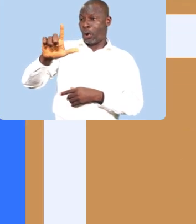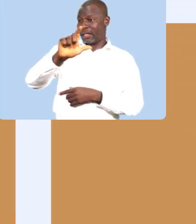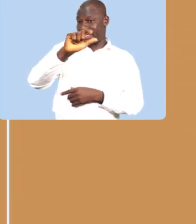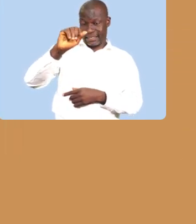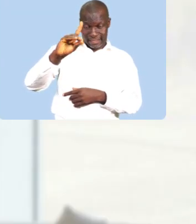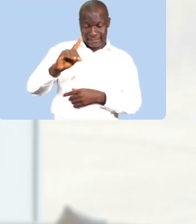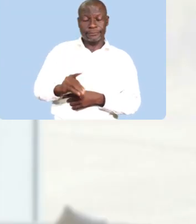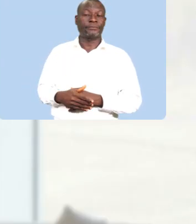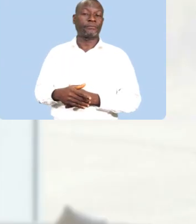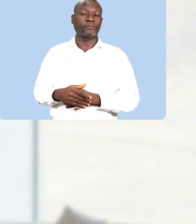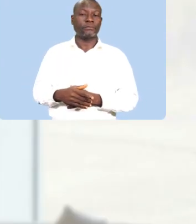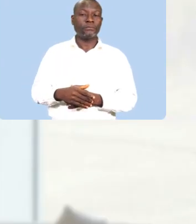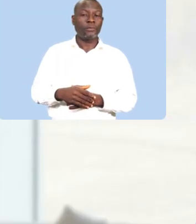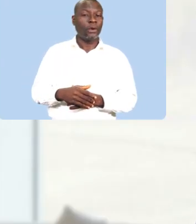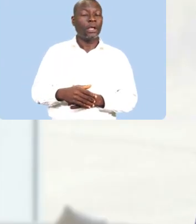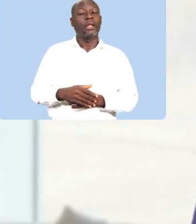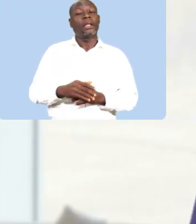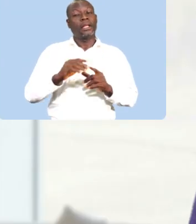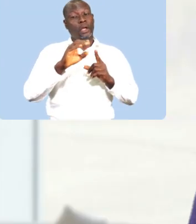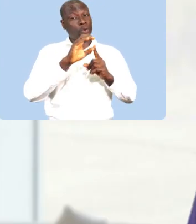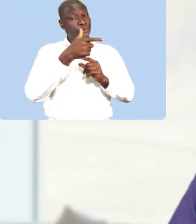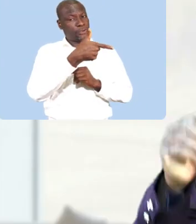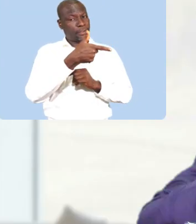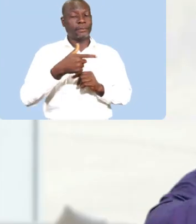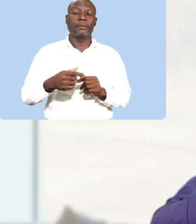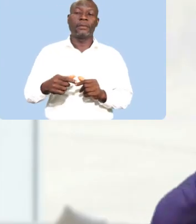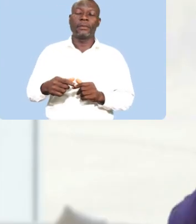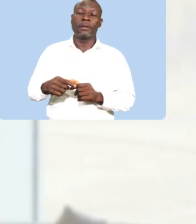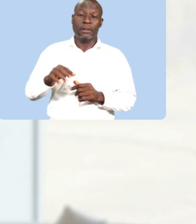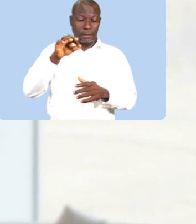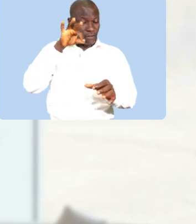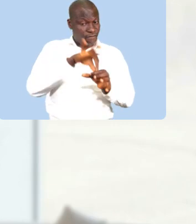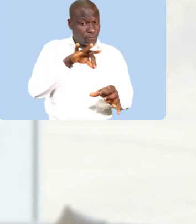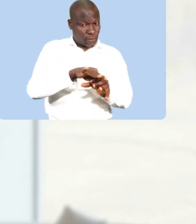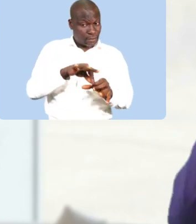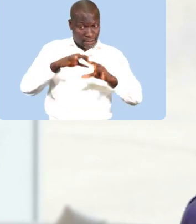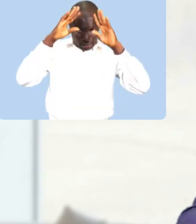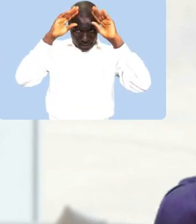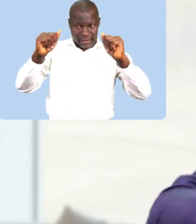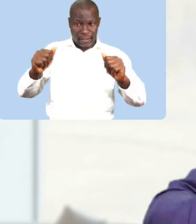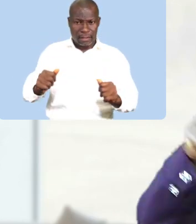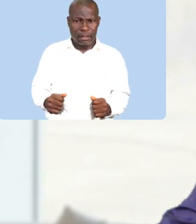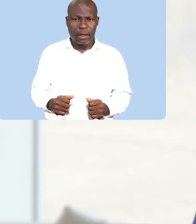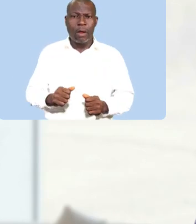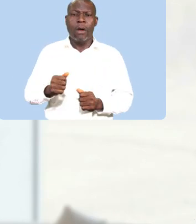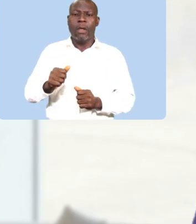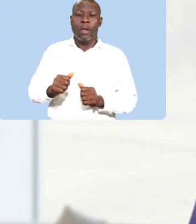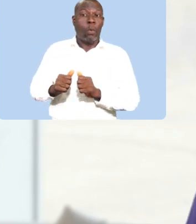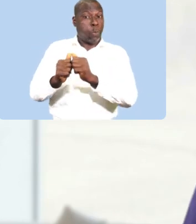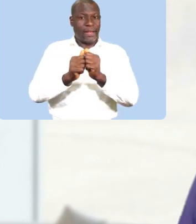year. Omu tuaba. Ewa Poland. President ya Osisuono. As part of his